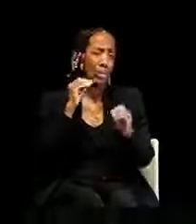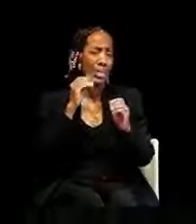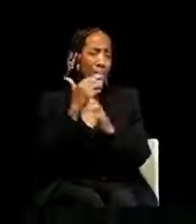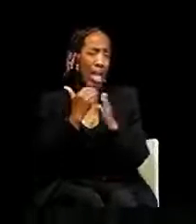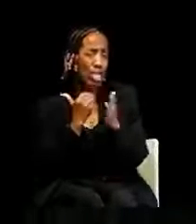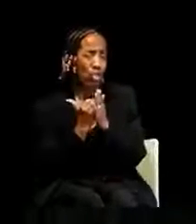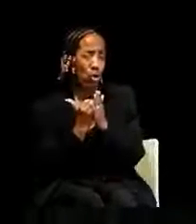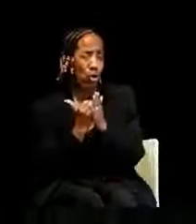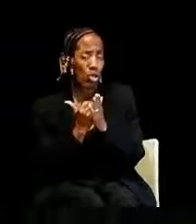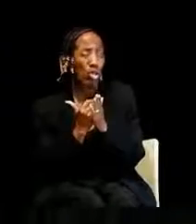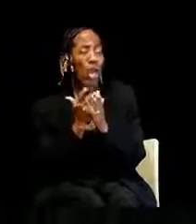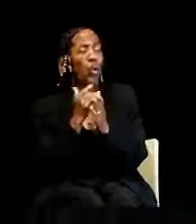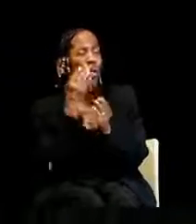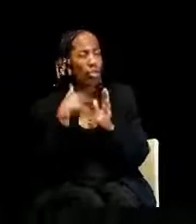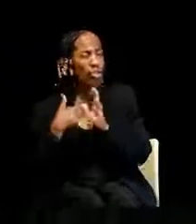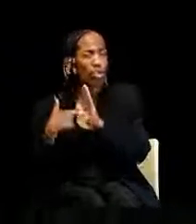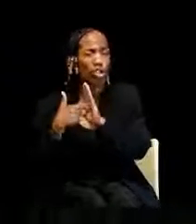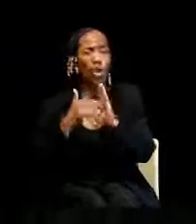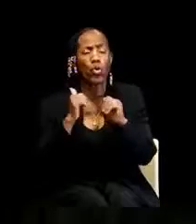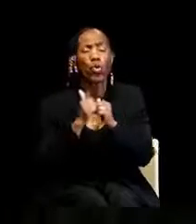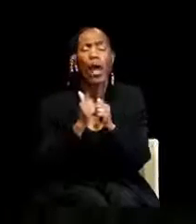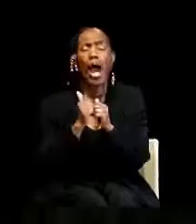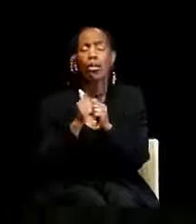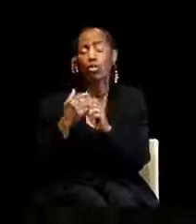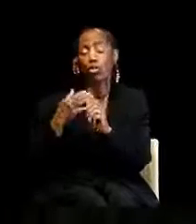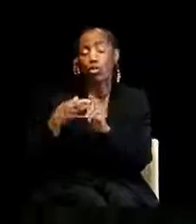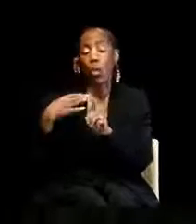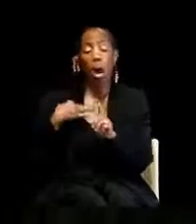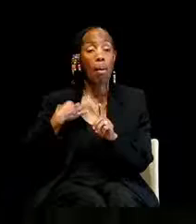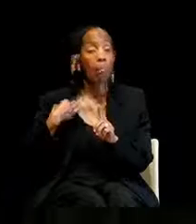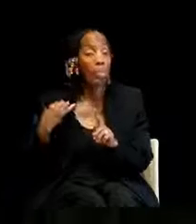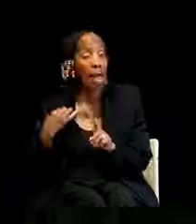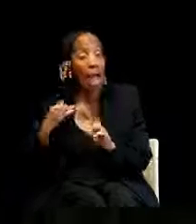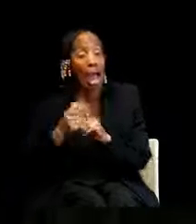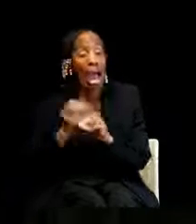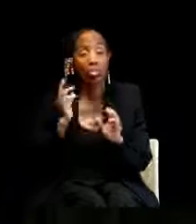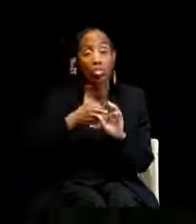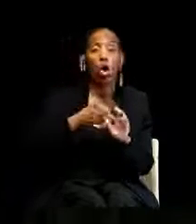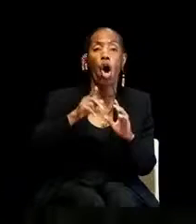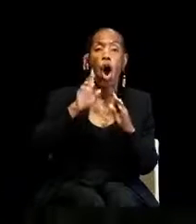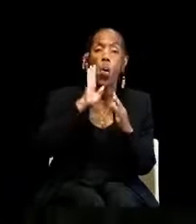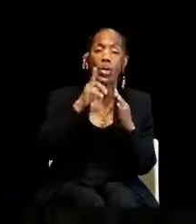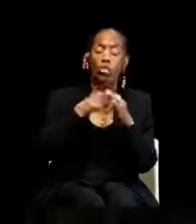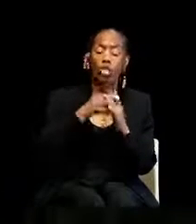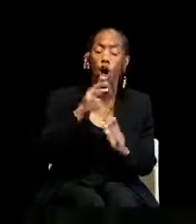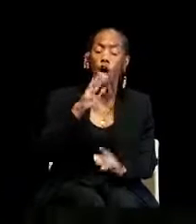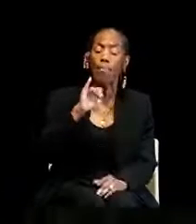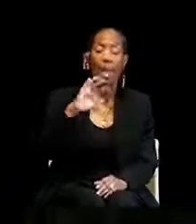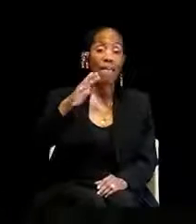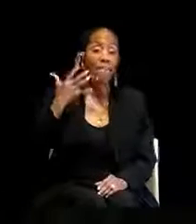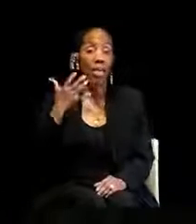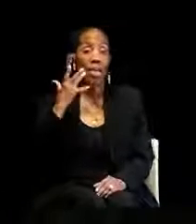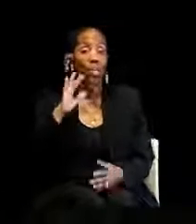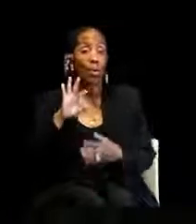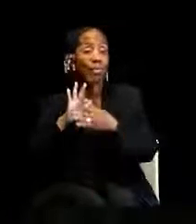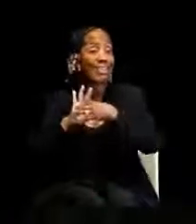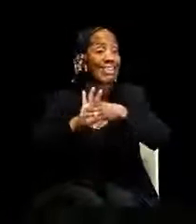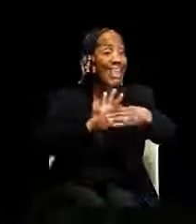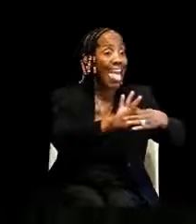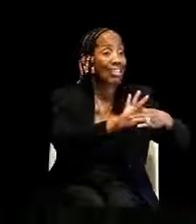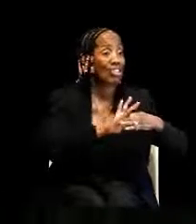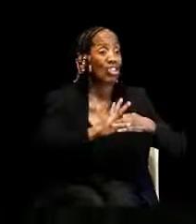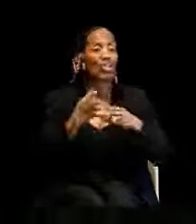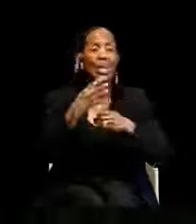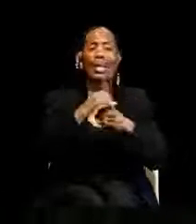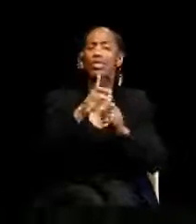We'll have information on how to apply and how to join. It starts in May 5th. We'll be able to connect some of you all and also answer